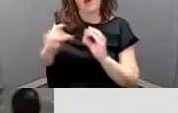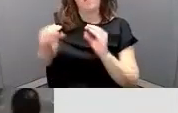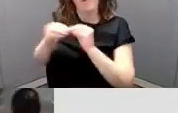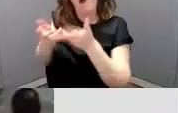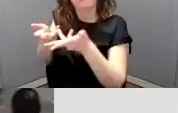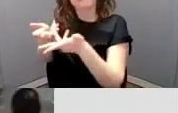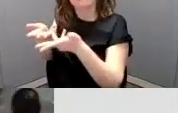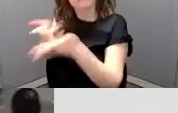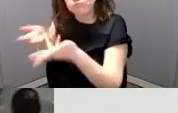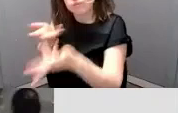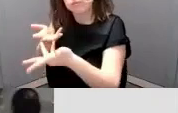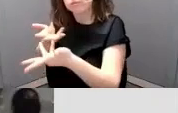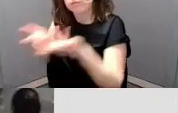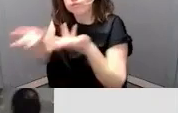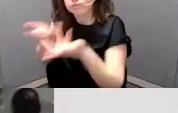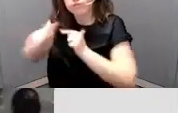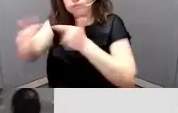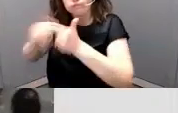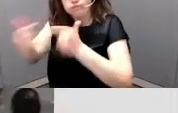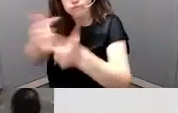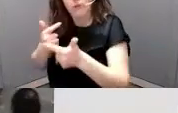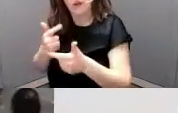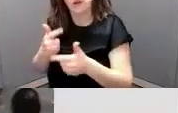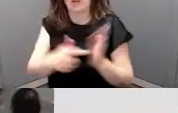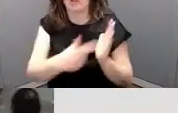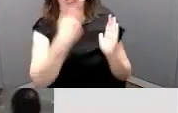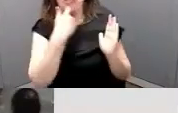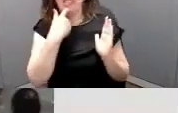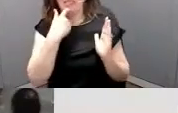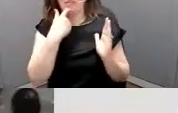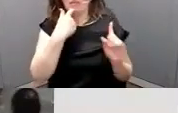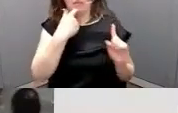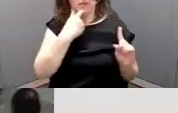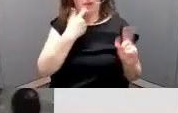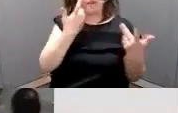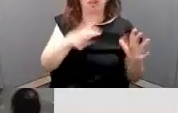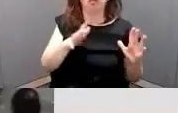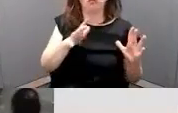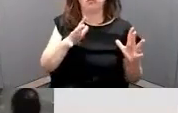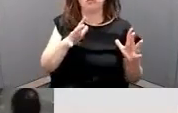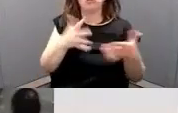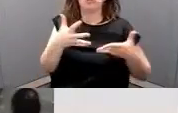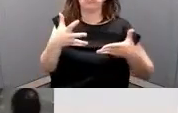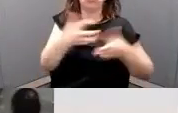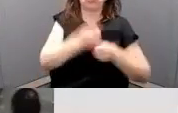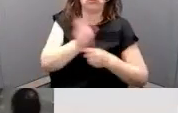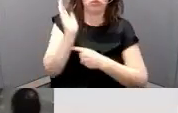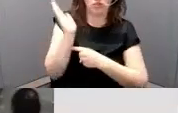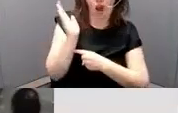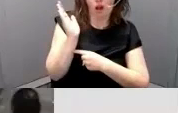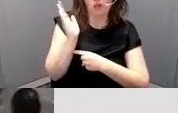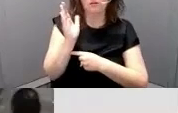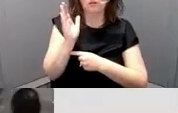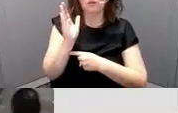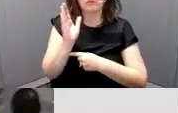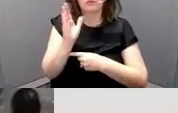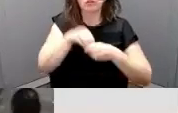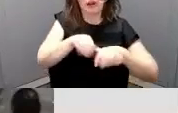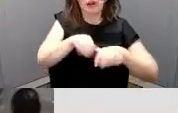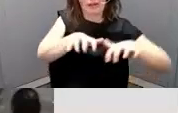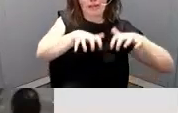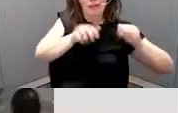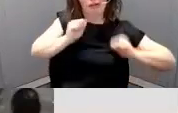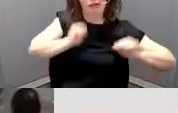interactivity. And since you just gave a quick lightning talk in the theater, you've broken the ice,